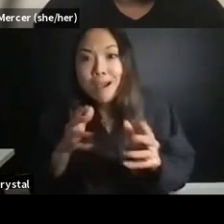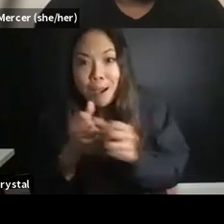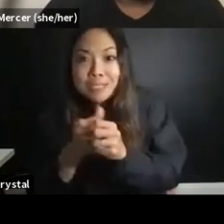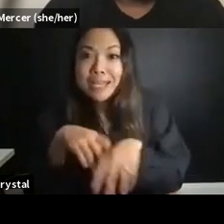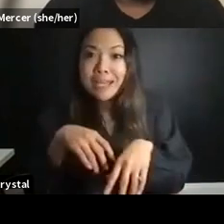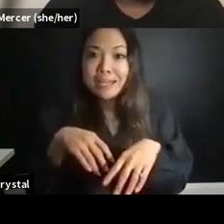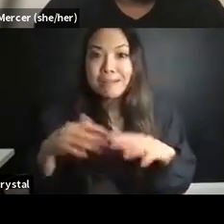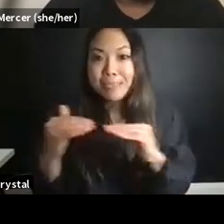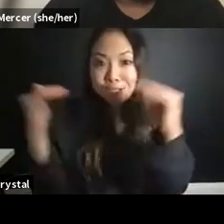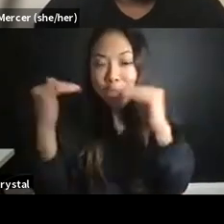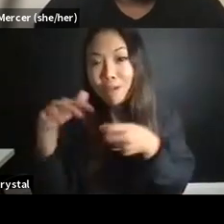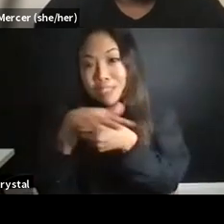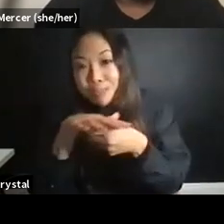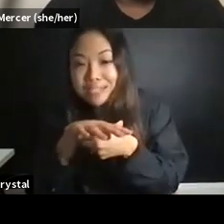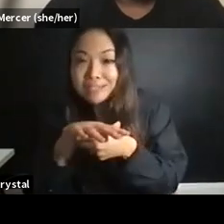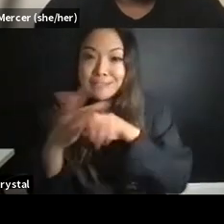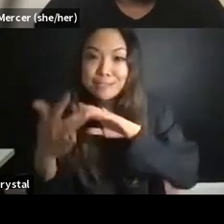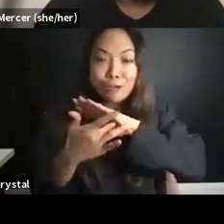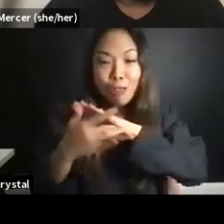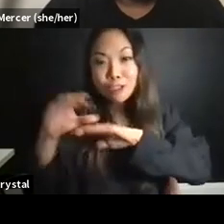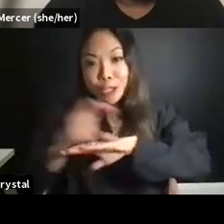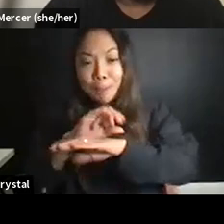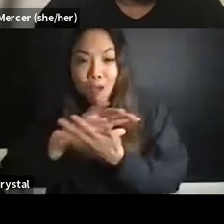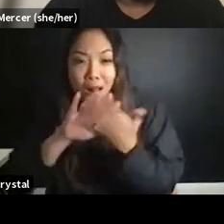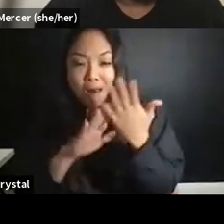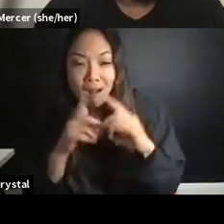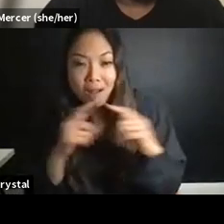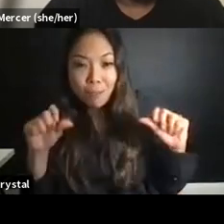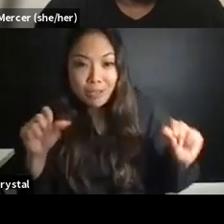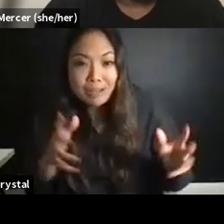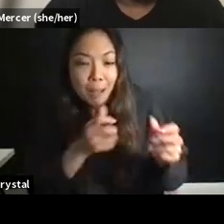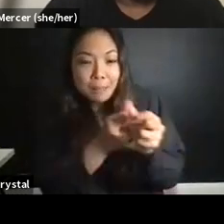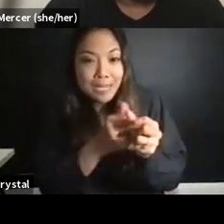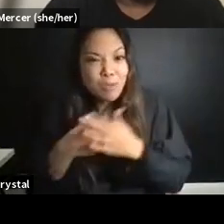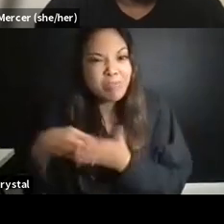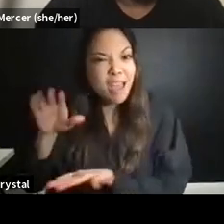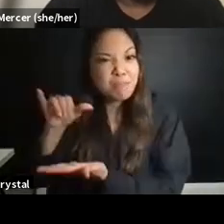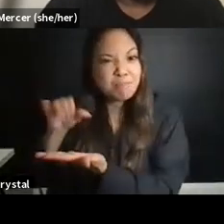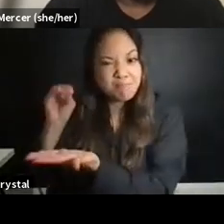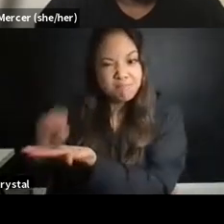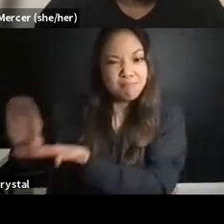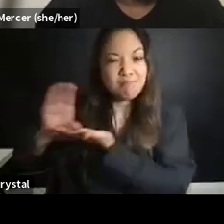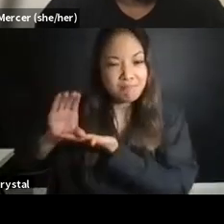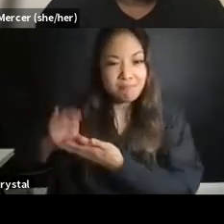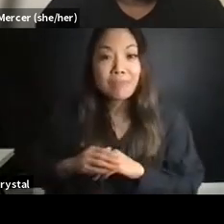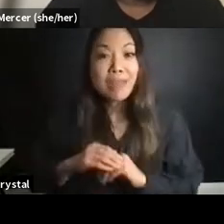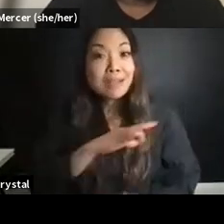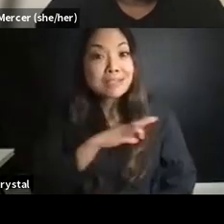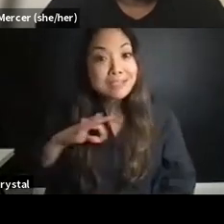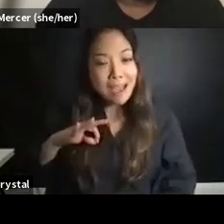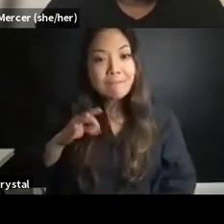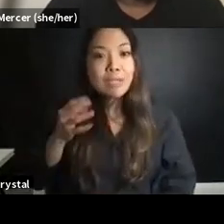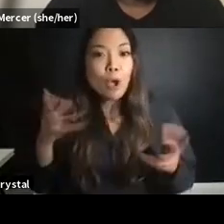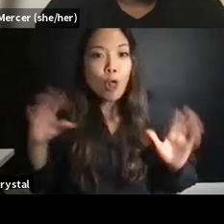media technologies and then with the staffing we actually put that in our operational budget for